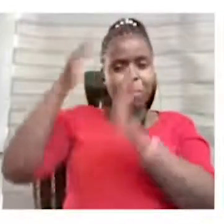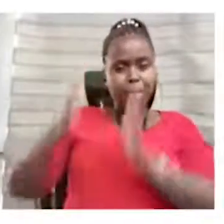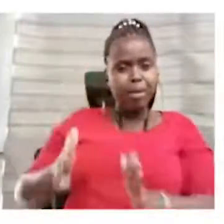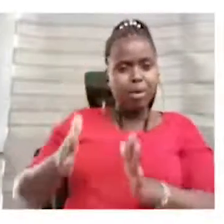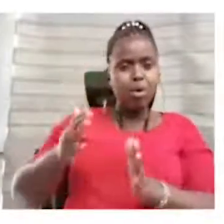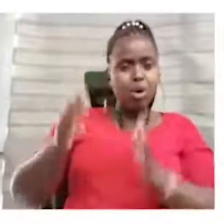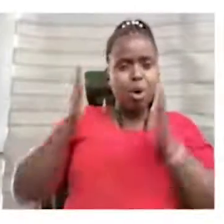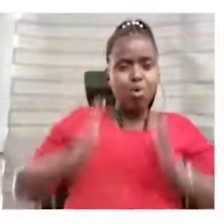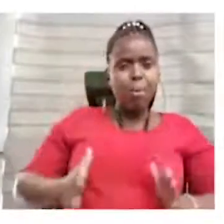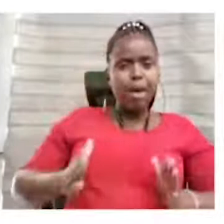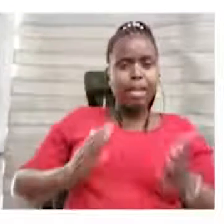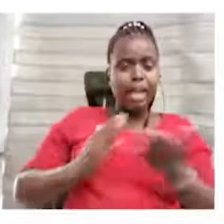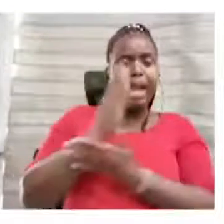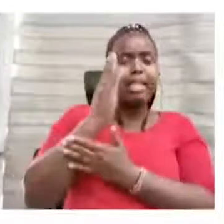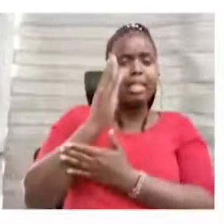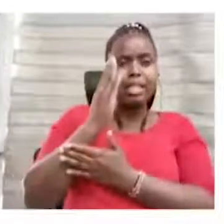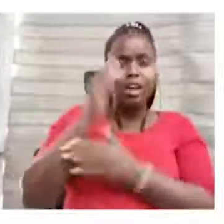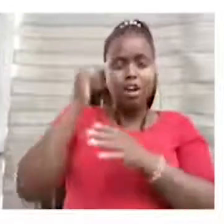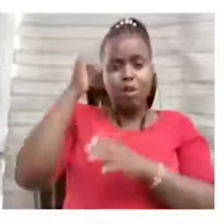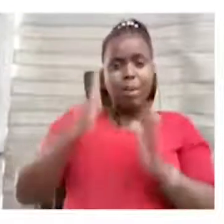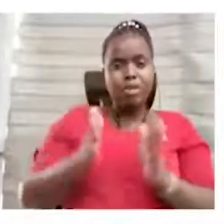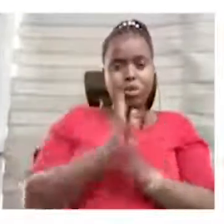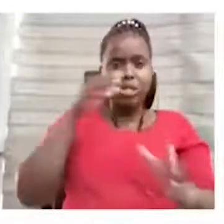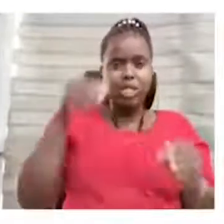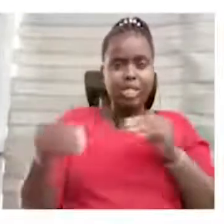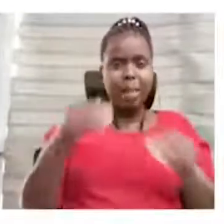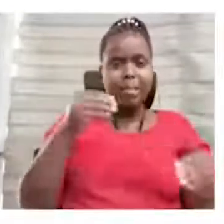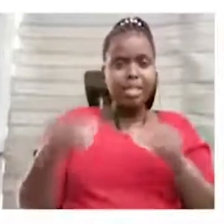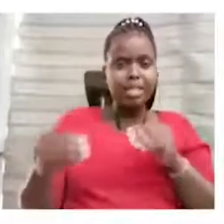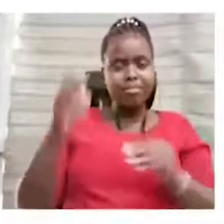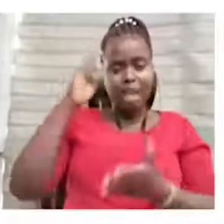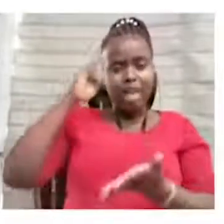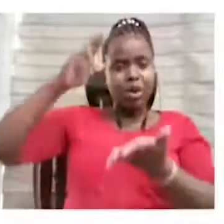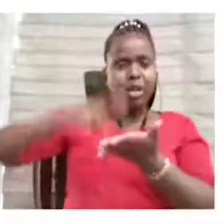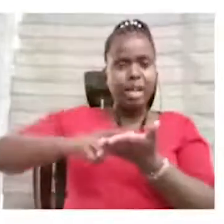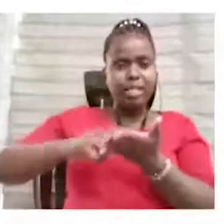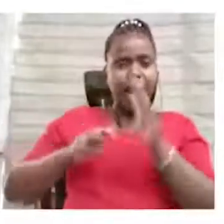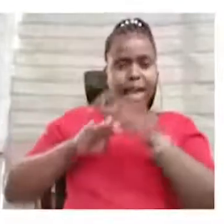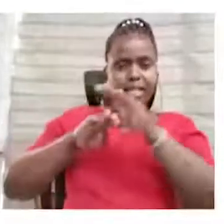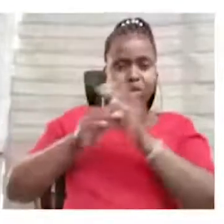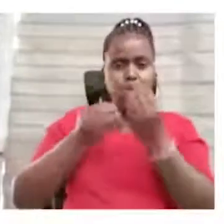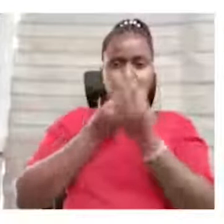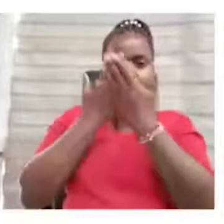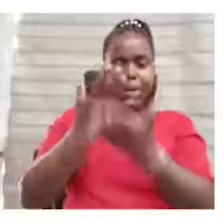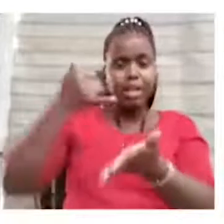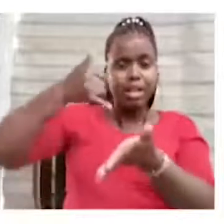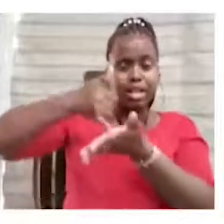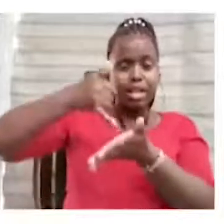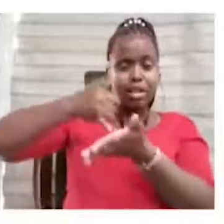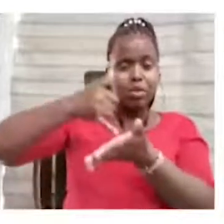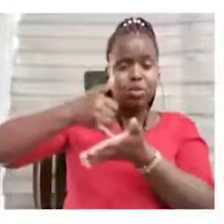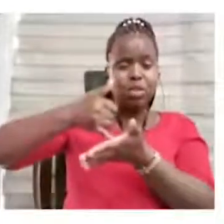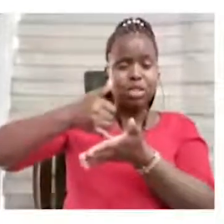the UN Convention on the Rights of Persons with Disabilities, recognizes access to information, including digital information, as a human